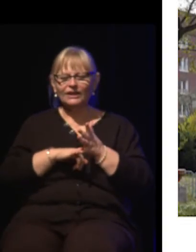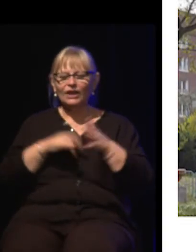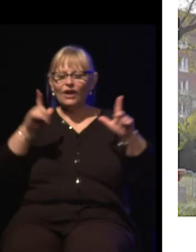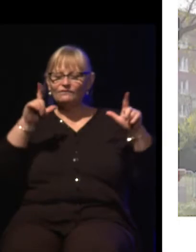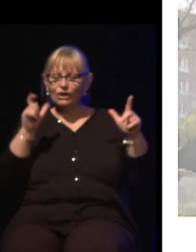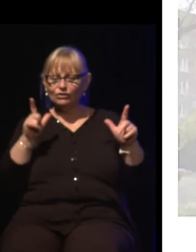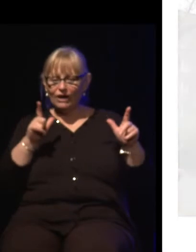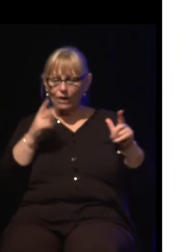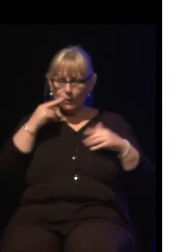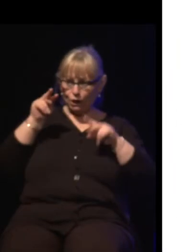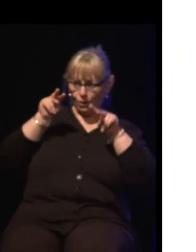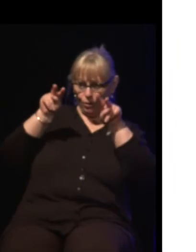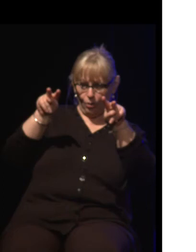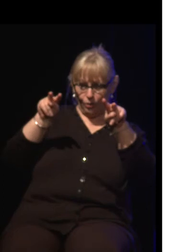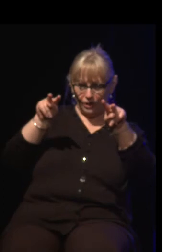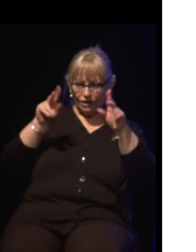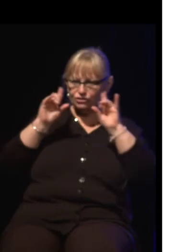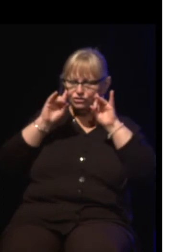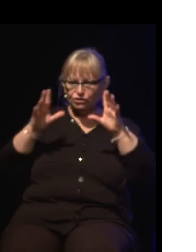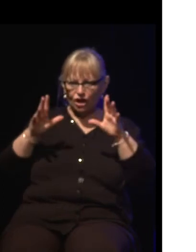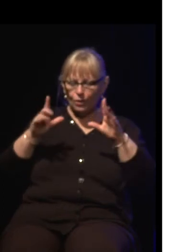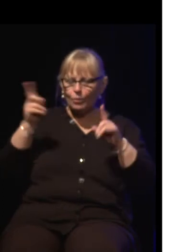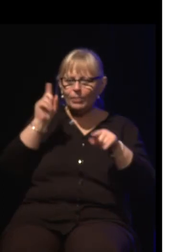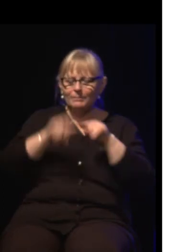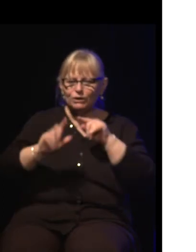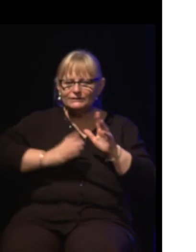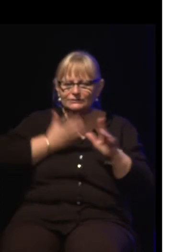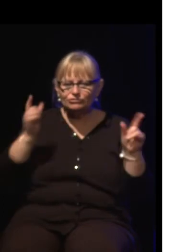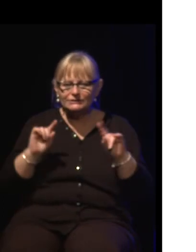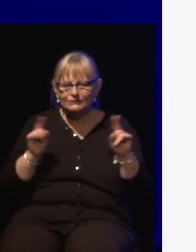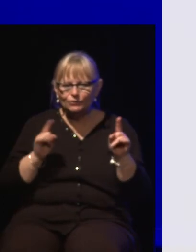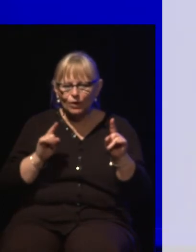Photograph it in a way, look at it in a way that emphasizes the thing that's interesting about it.